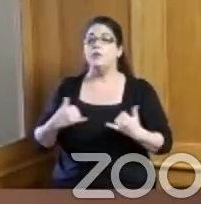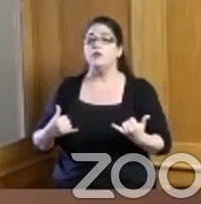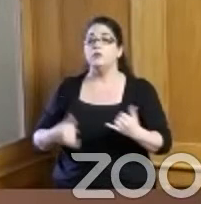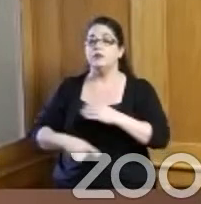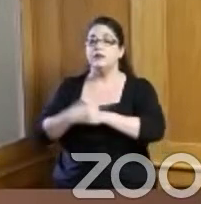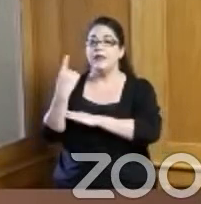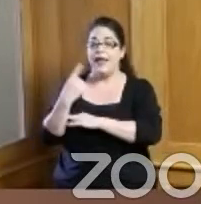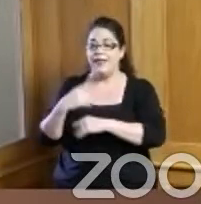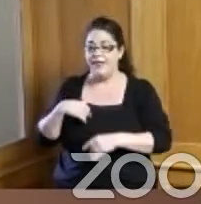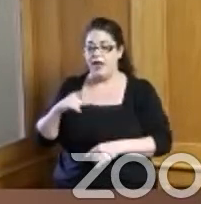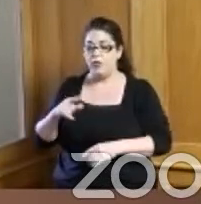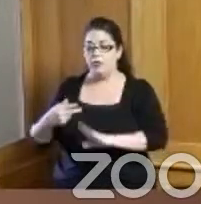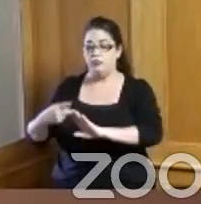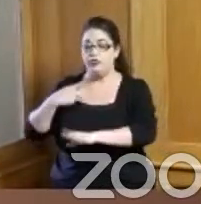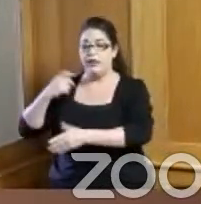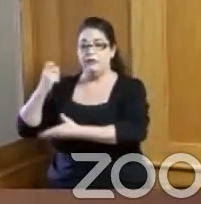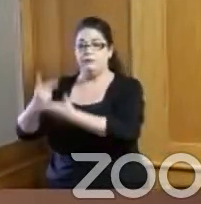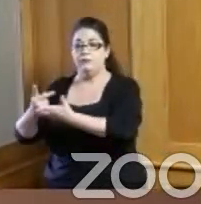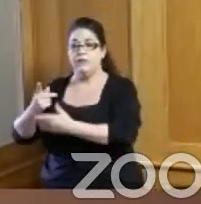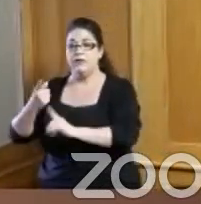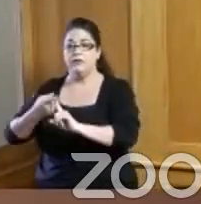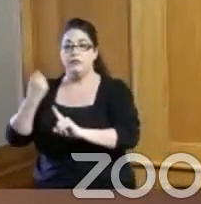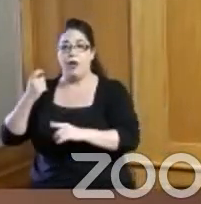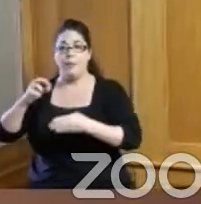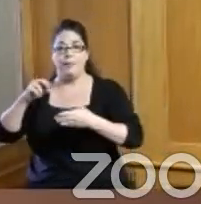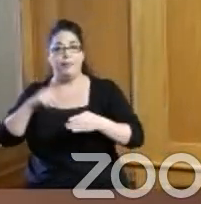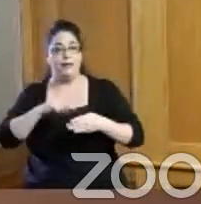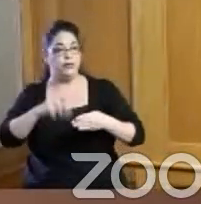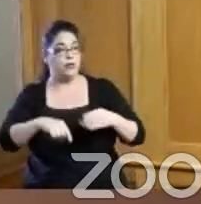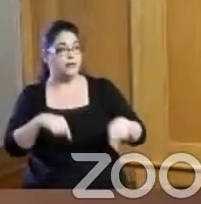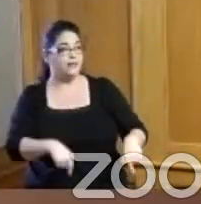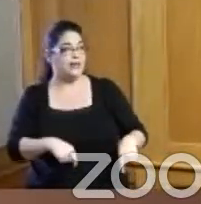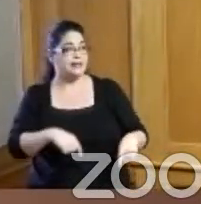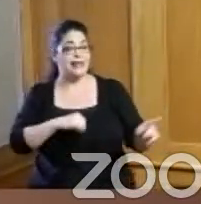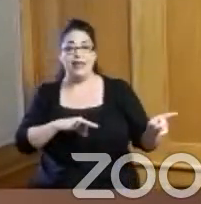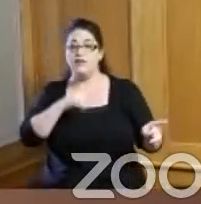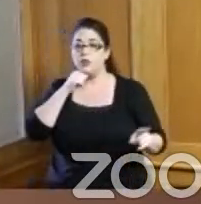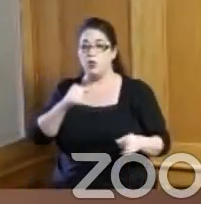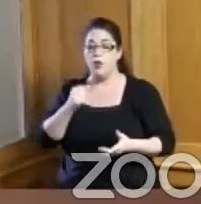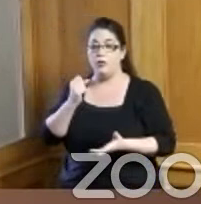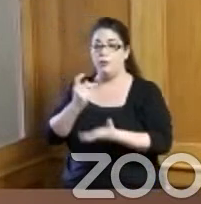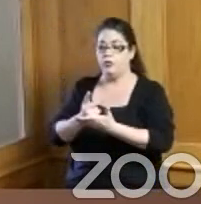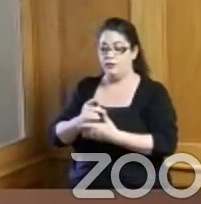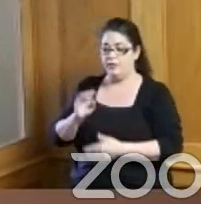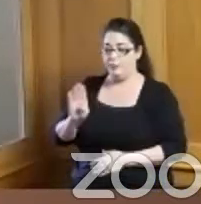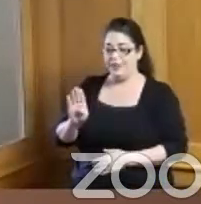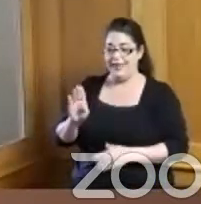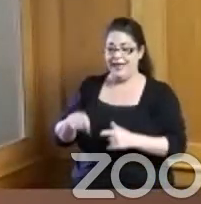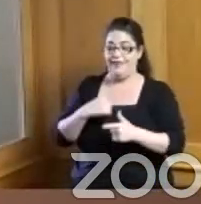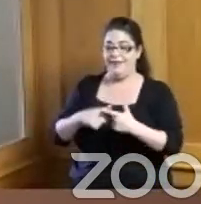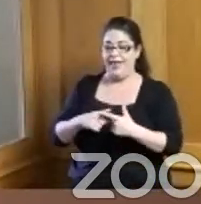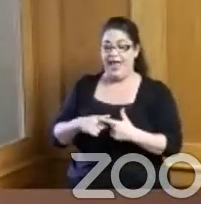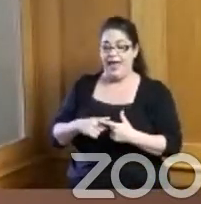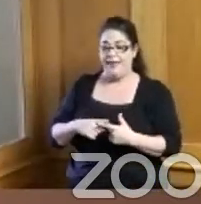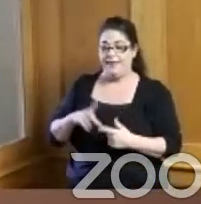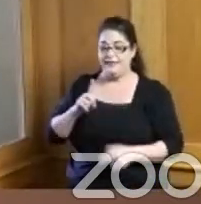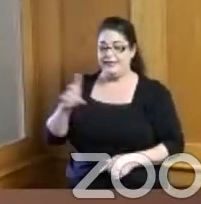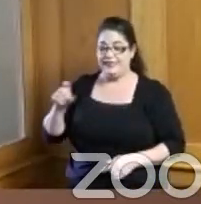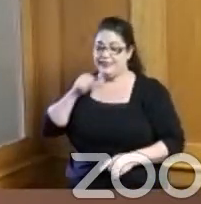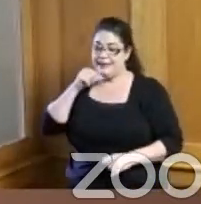they were approved by the Zoning Commission pending the outcome of this hearing. So if you don't approve the B residence, the PUD doesn't apply,